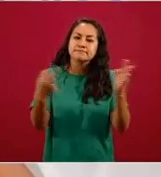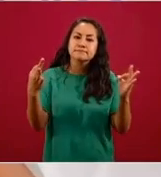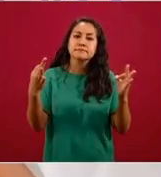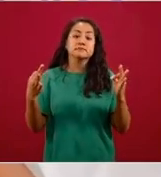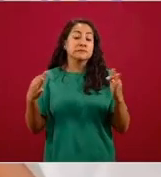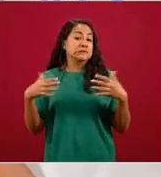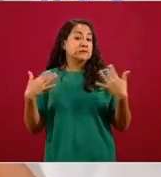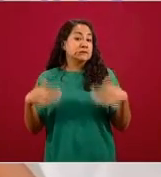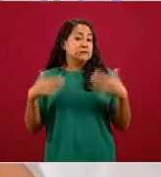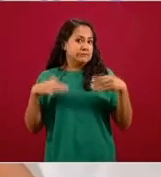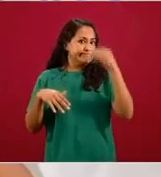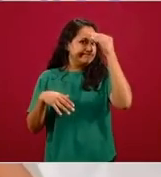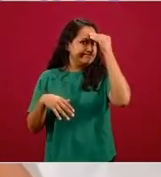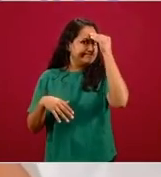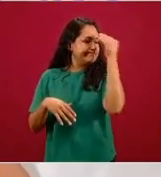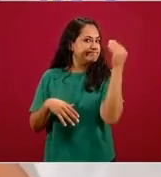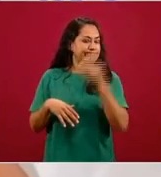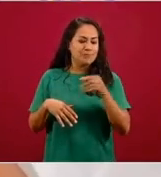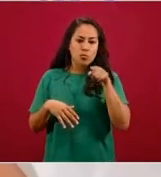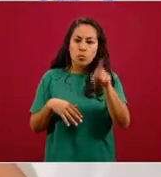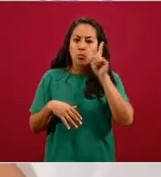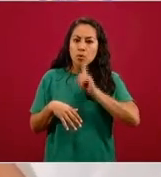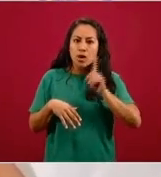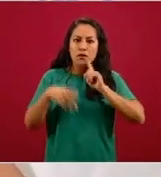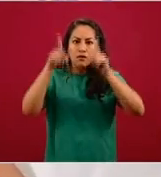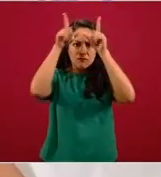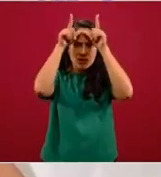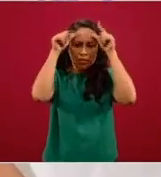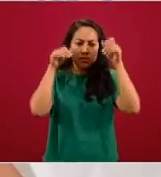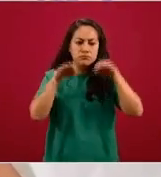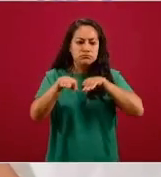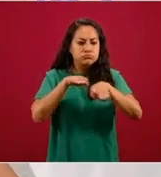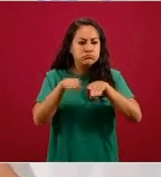this nurse.